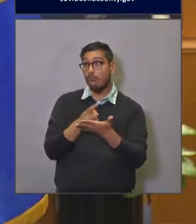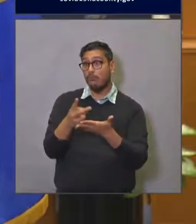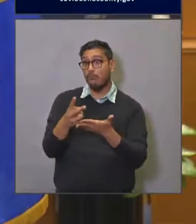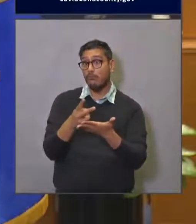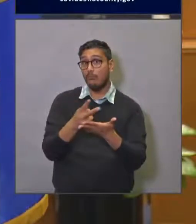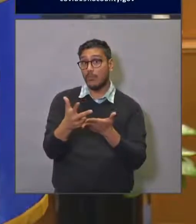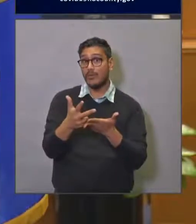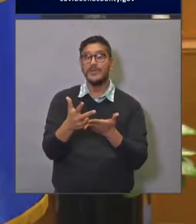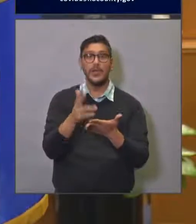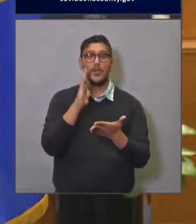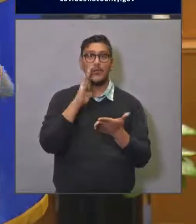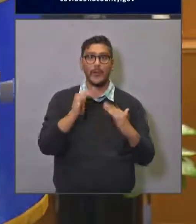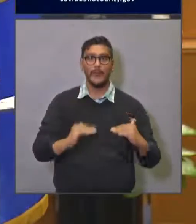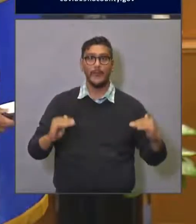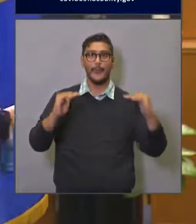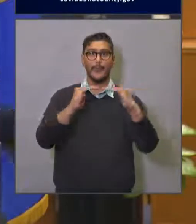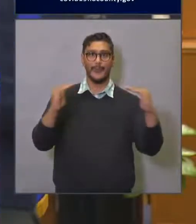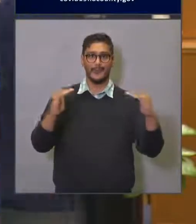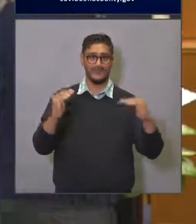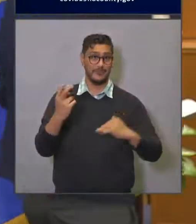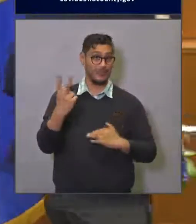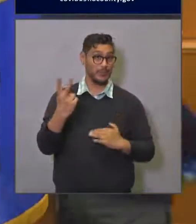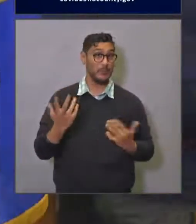with that, we'll take the next question.